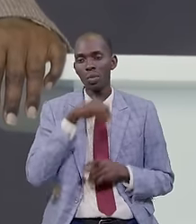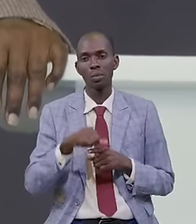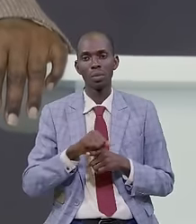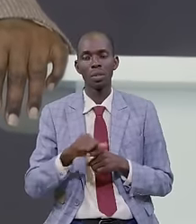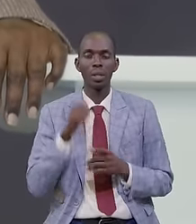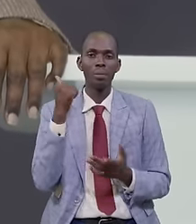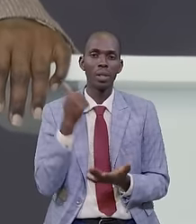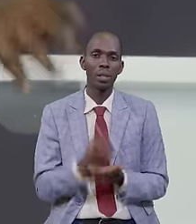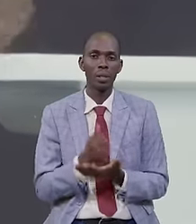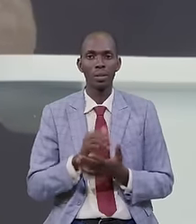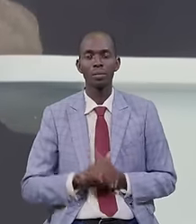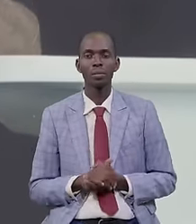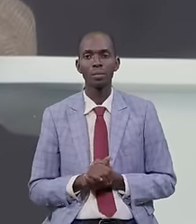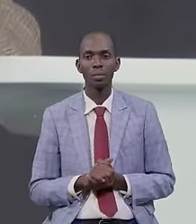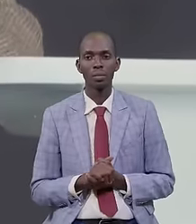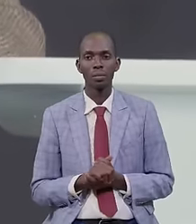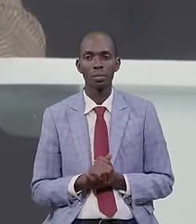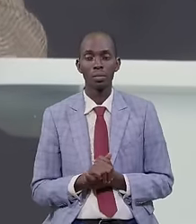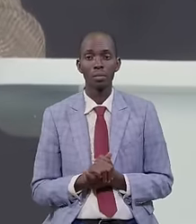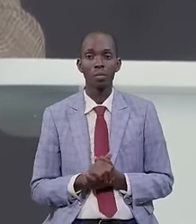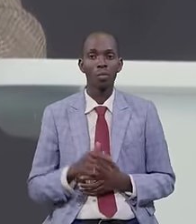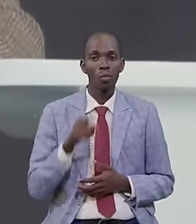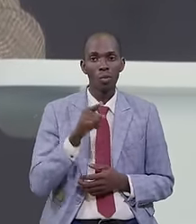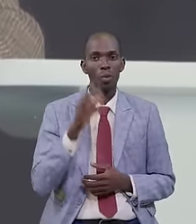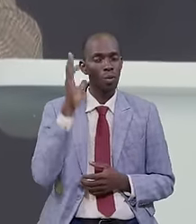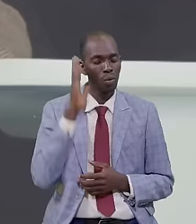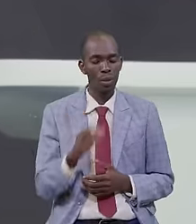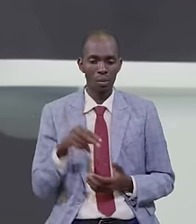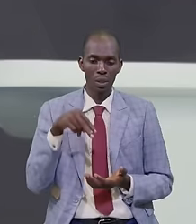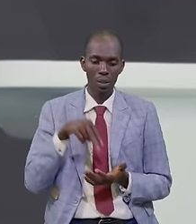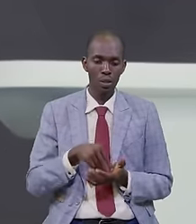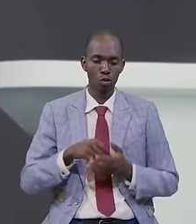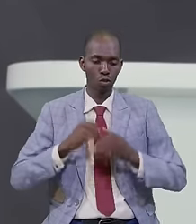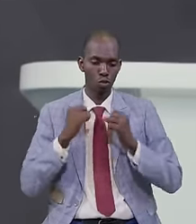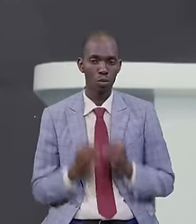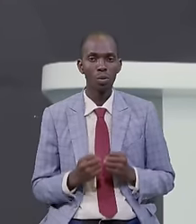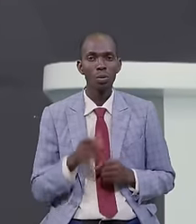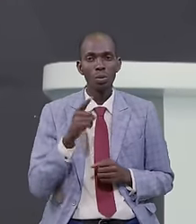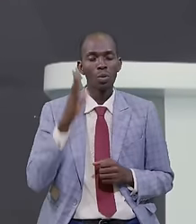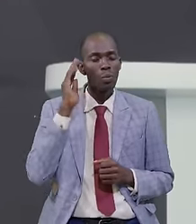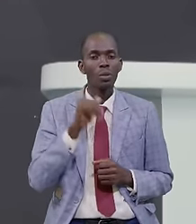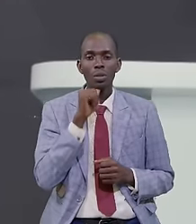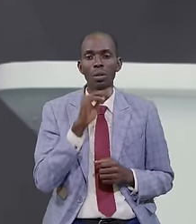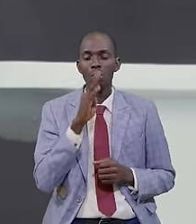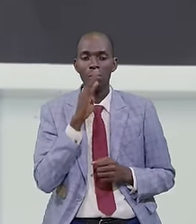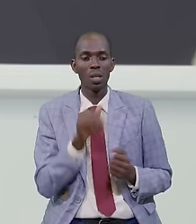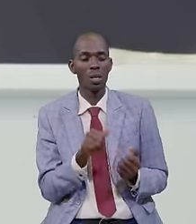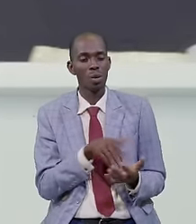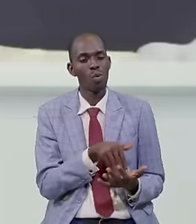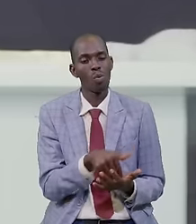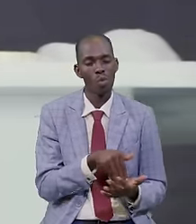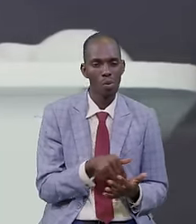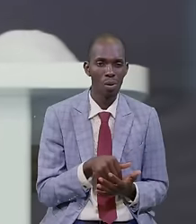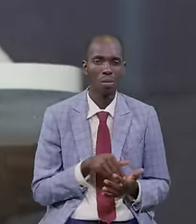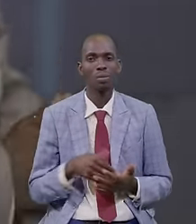Amen. Yes. You will stand firm. You'll not be like jellyfish, you know, one leg in the sea and one